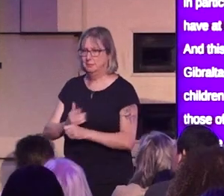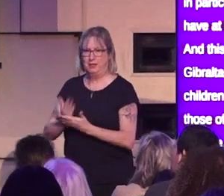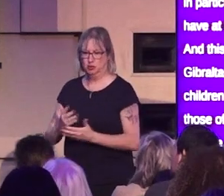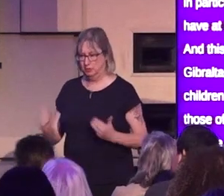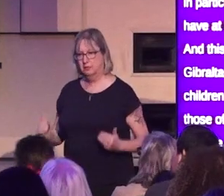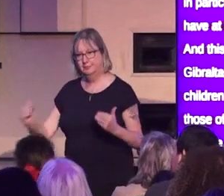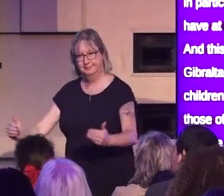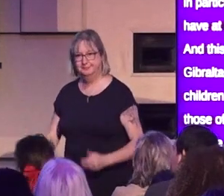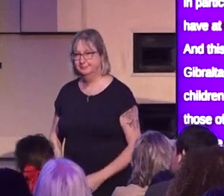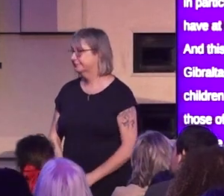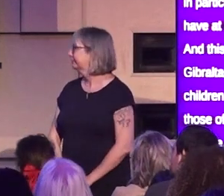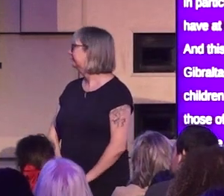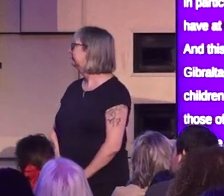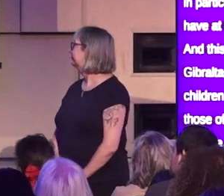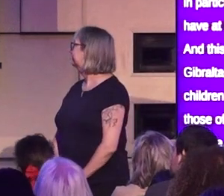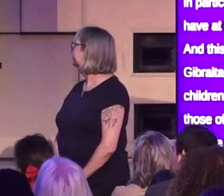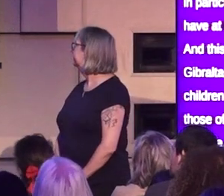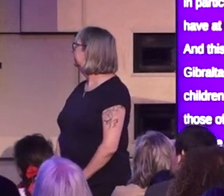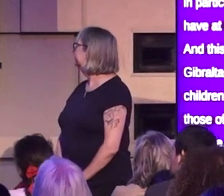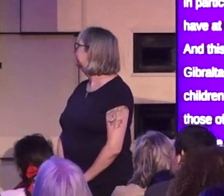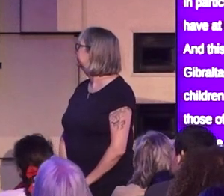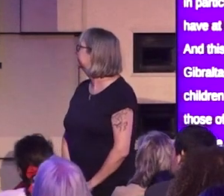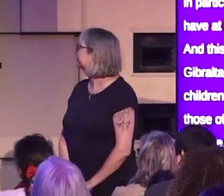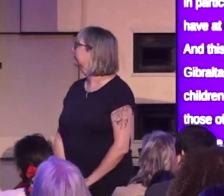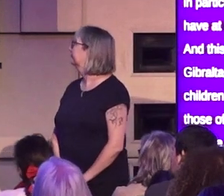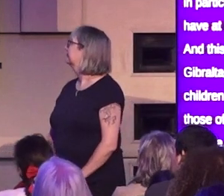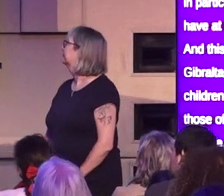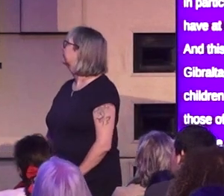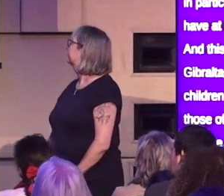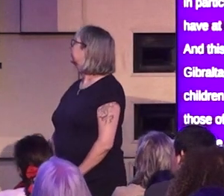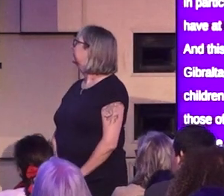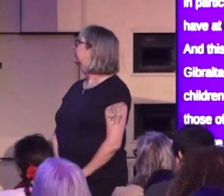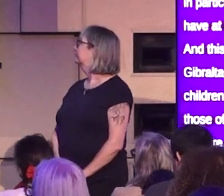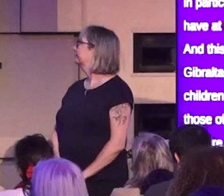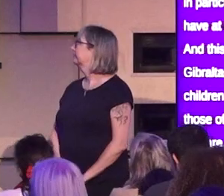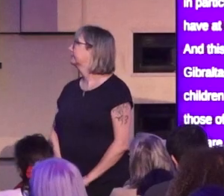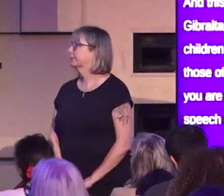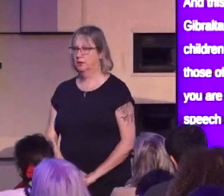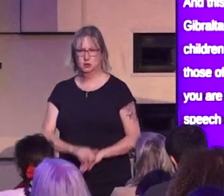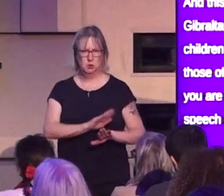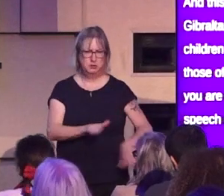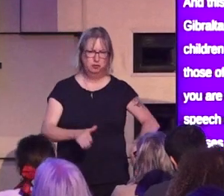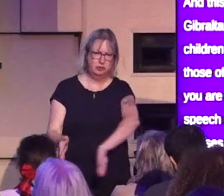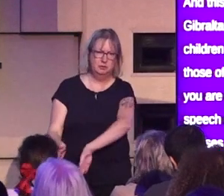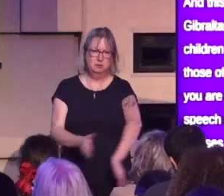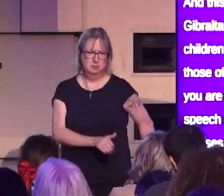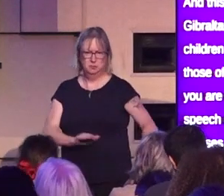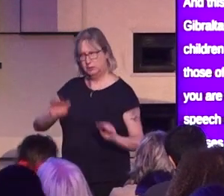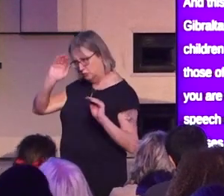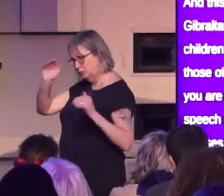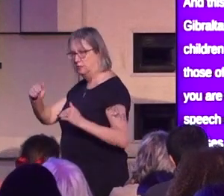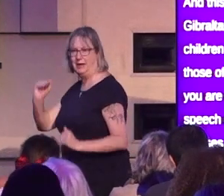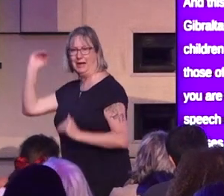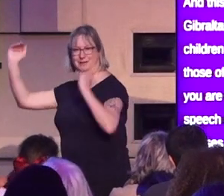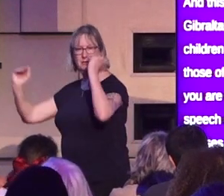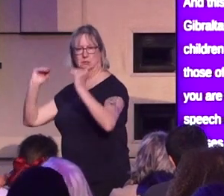forward. So the impact in adults is slightly different. And we're in a position that